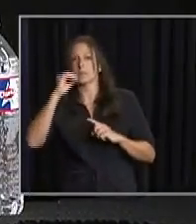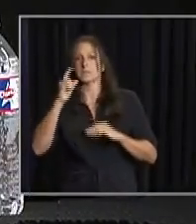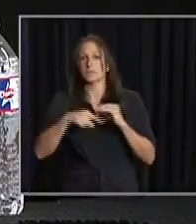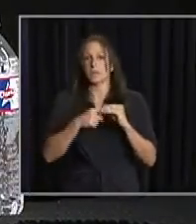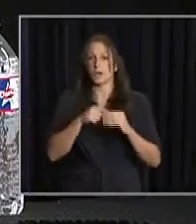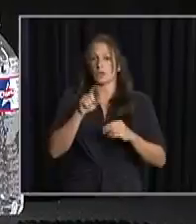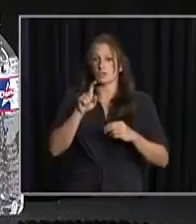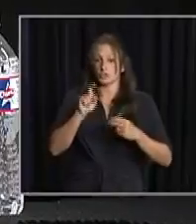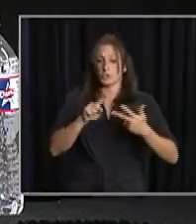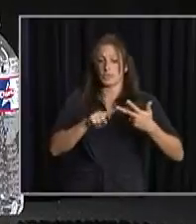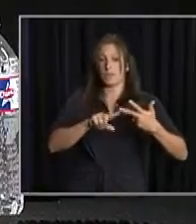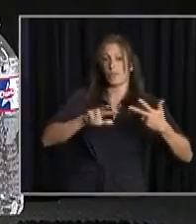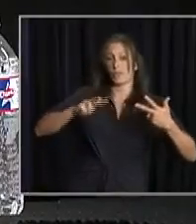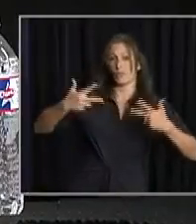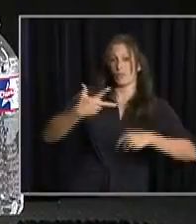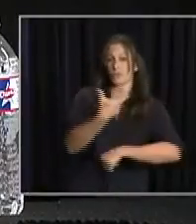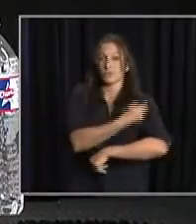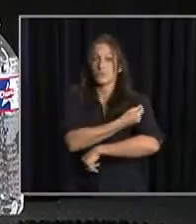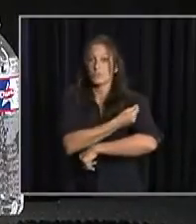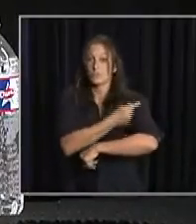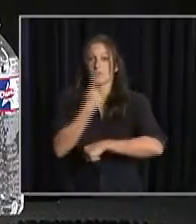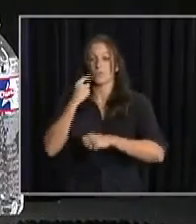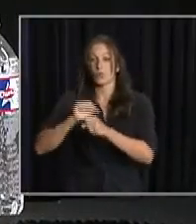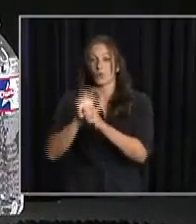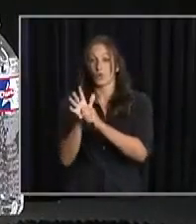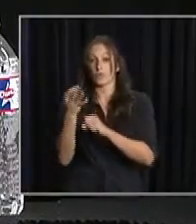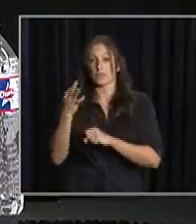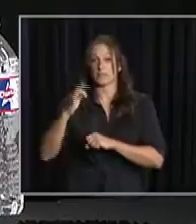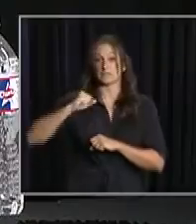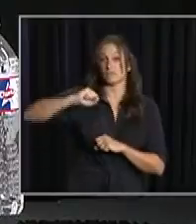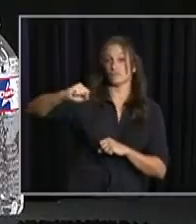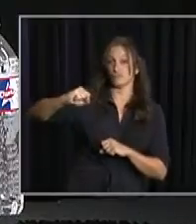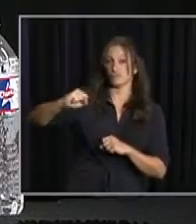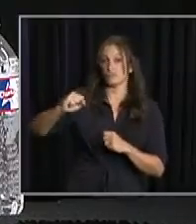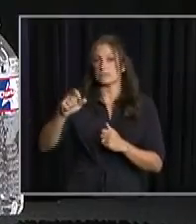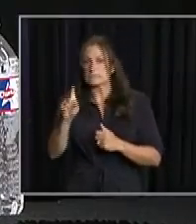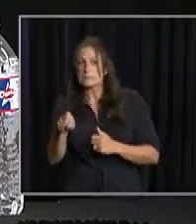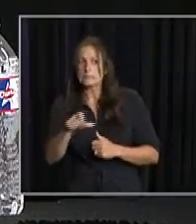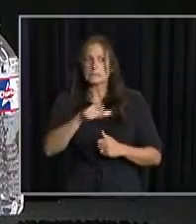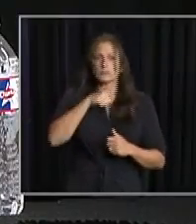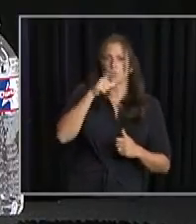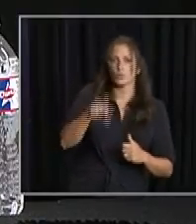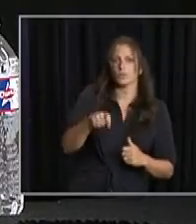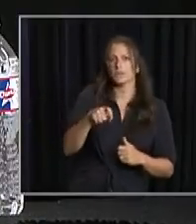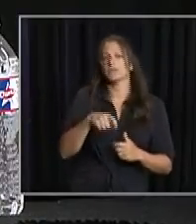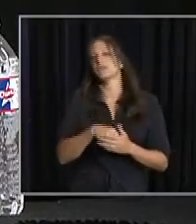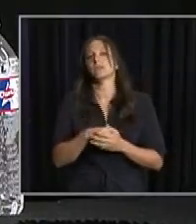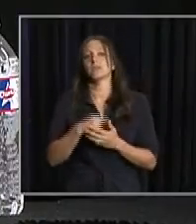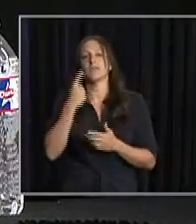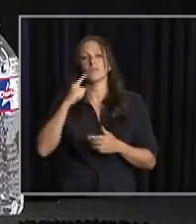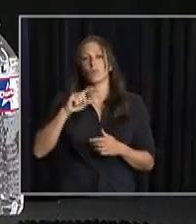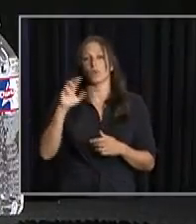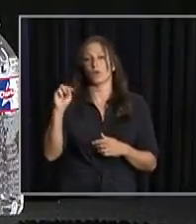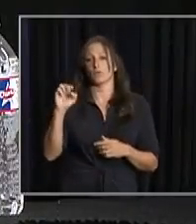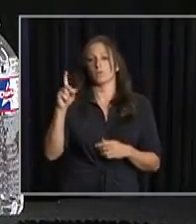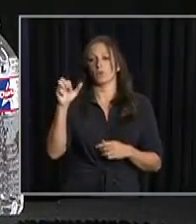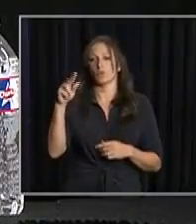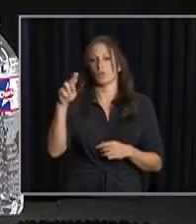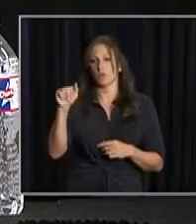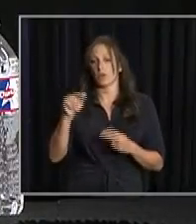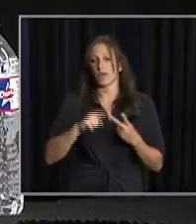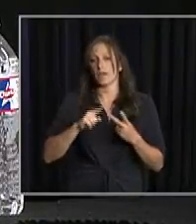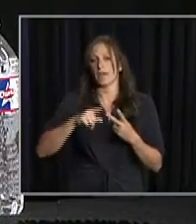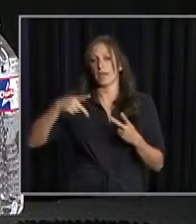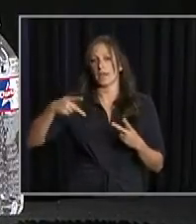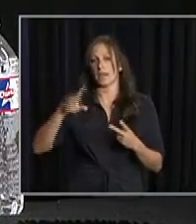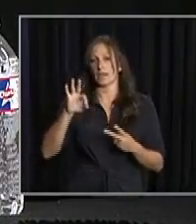third shot or not, the booster shot, I guess I should say, be third for the Moderna and for the Pfizer. And while